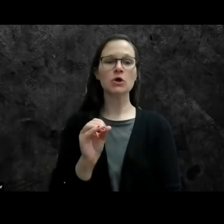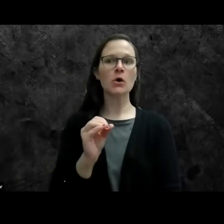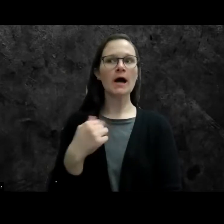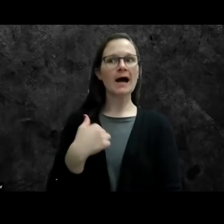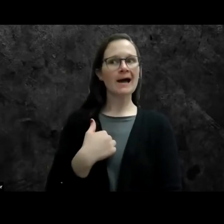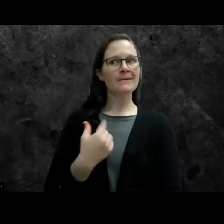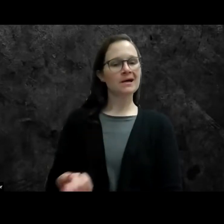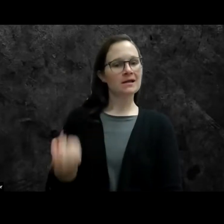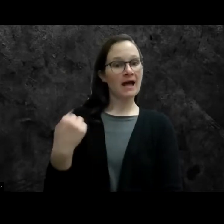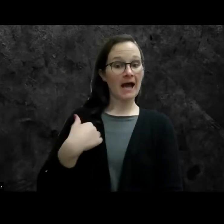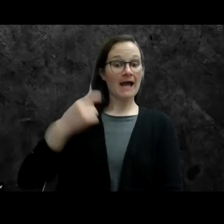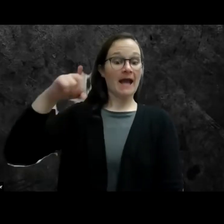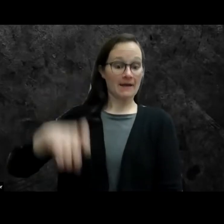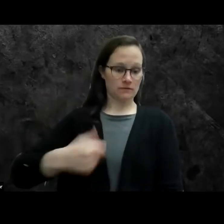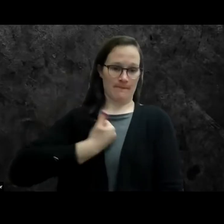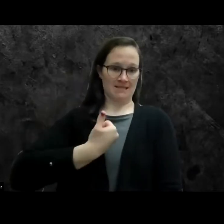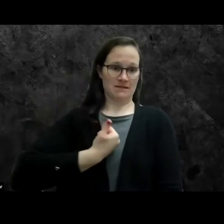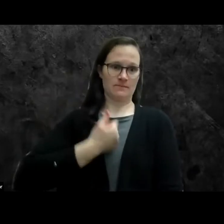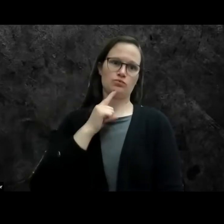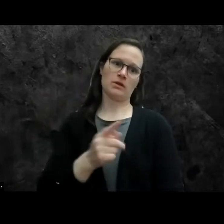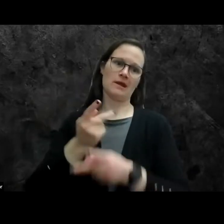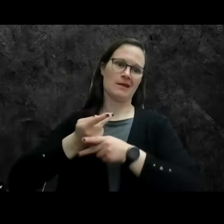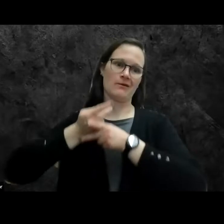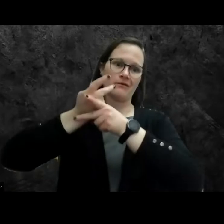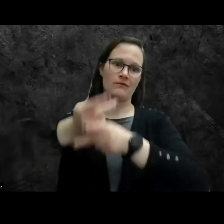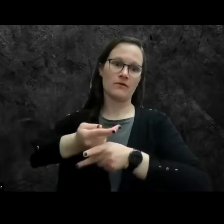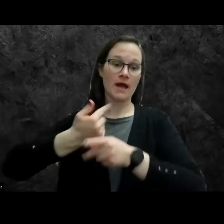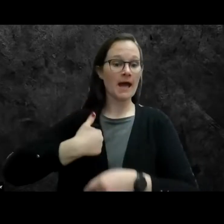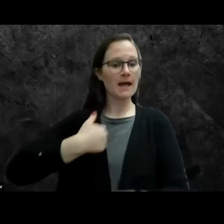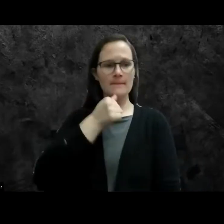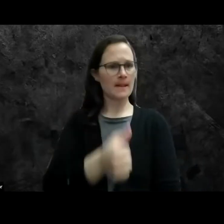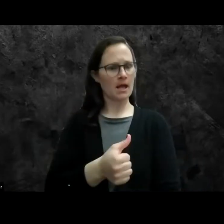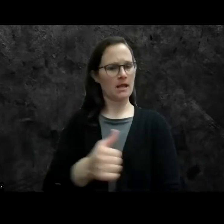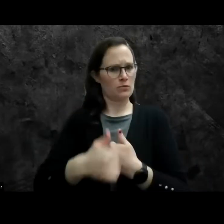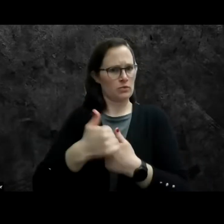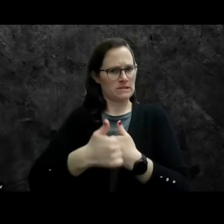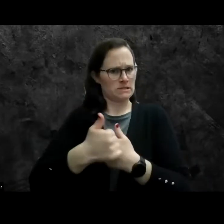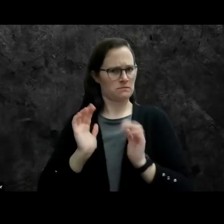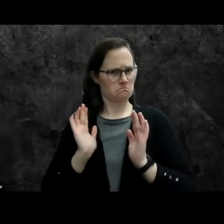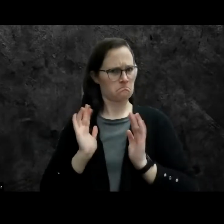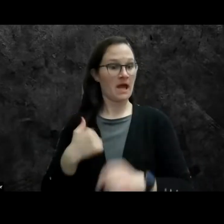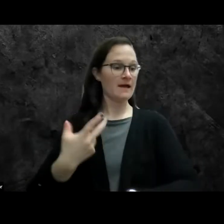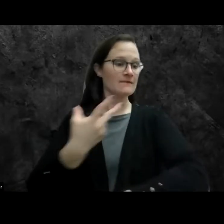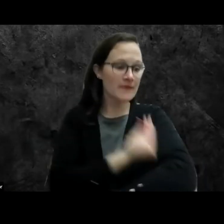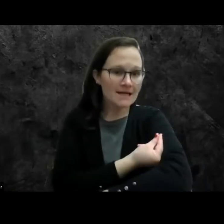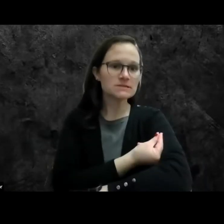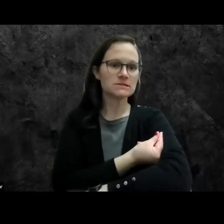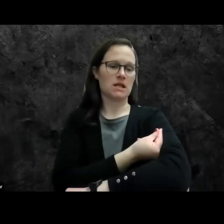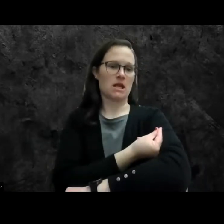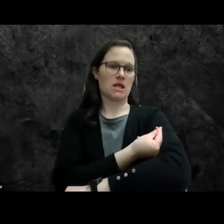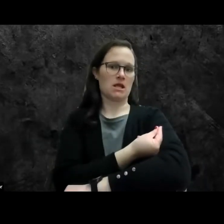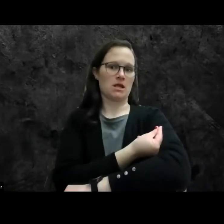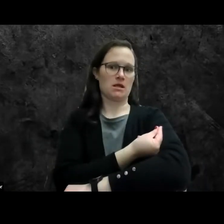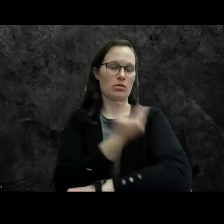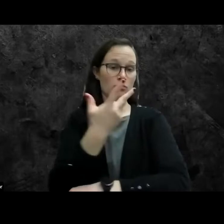that I have to be especially careful. Even though I may be less at risk because I'm vaccinated, I'm boosted, I'm in relatively good